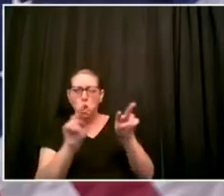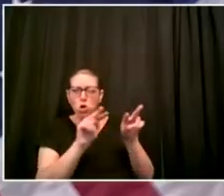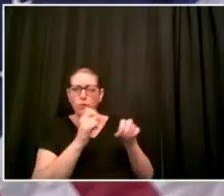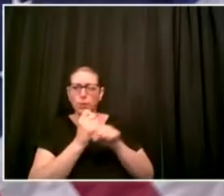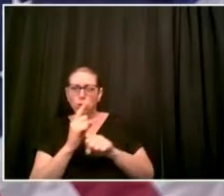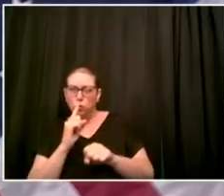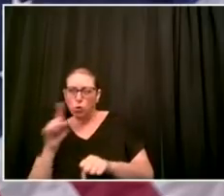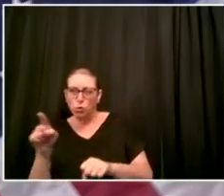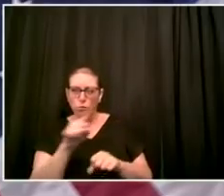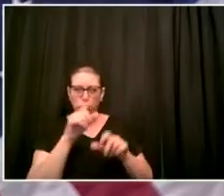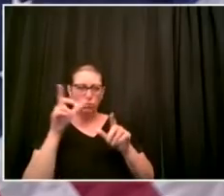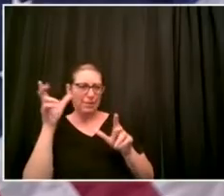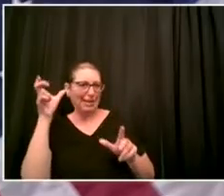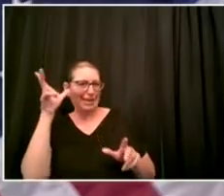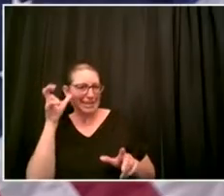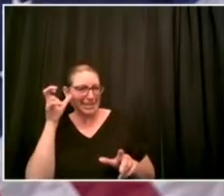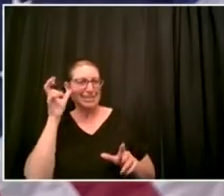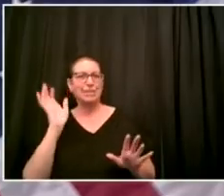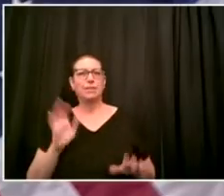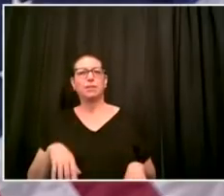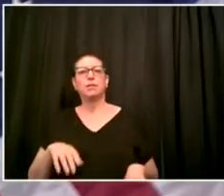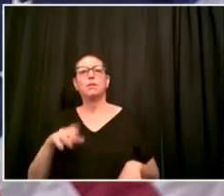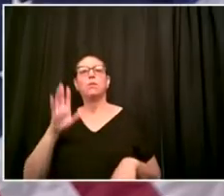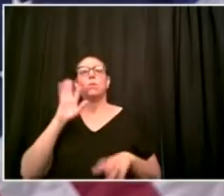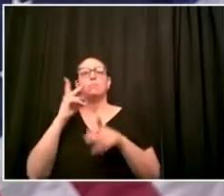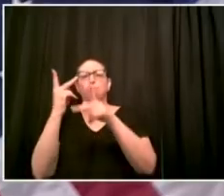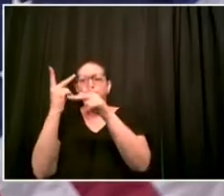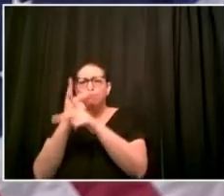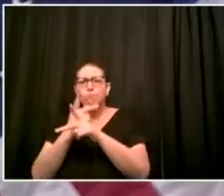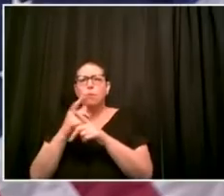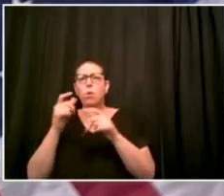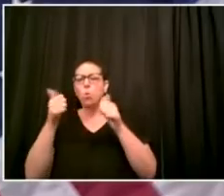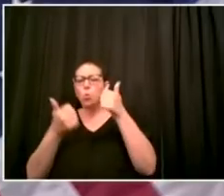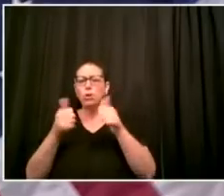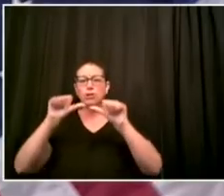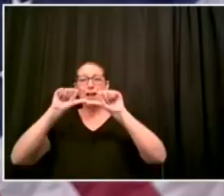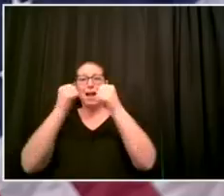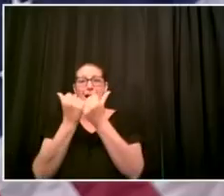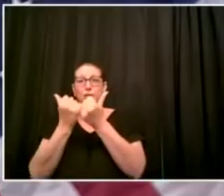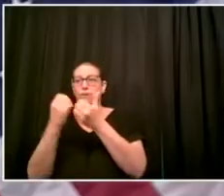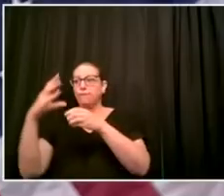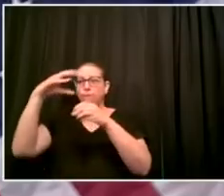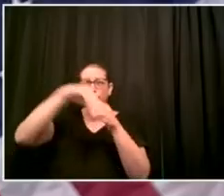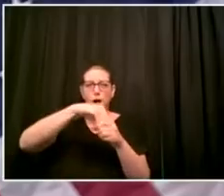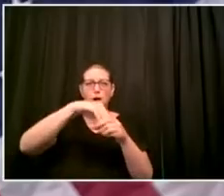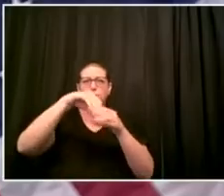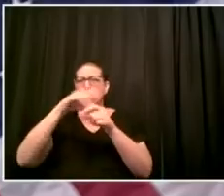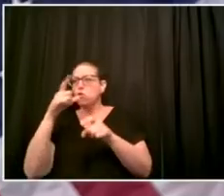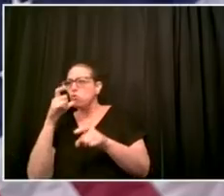going to go, what's going to be expected of people, what's going to happen when we don't see the kind of compliance we need.